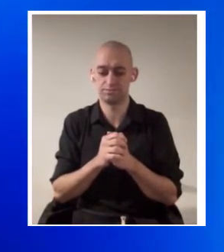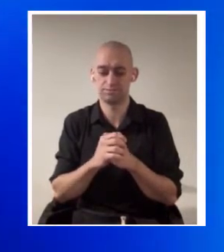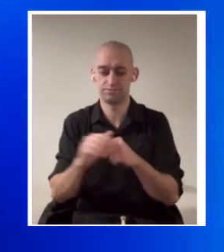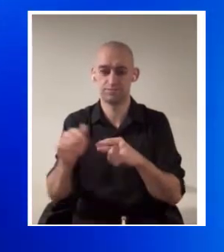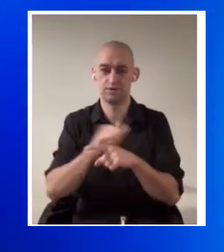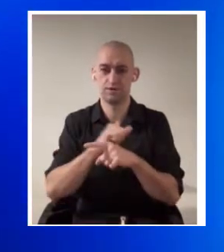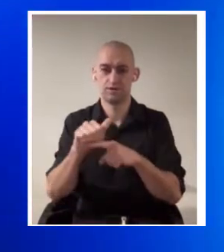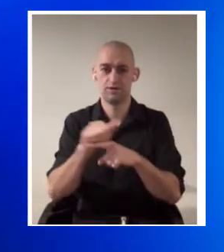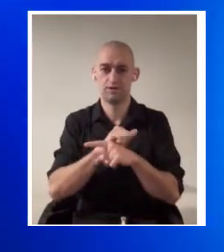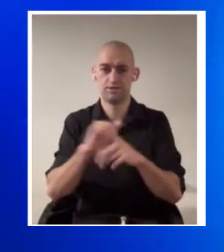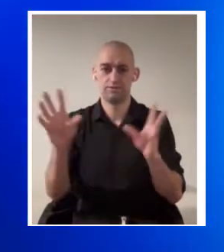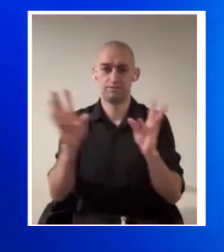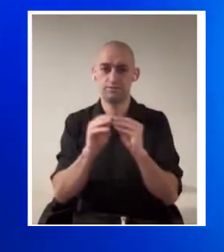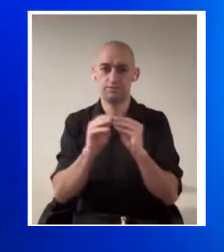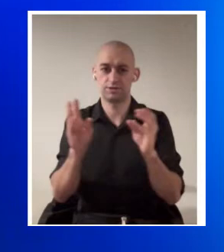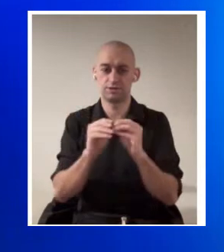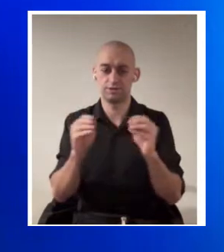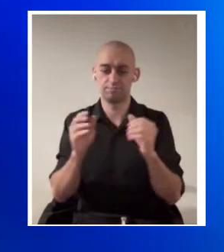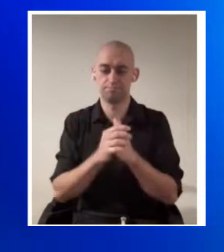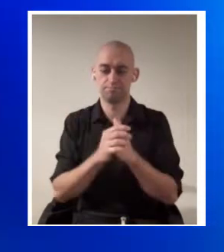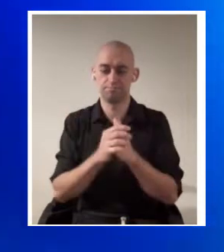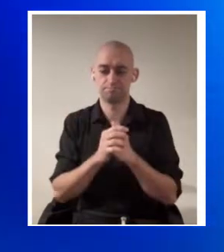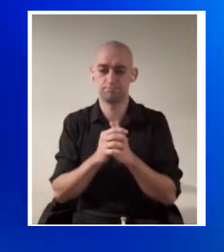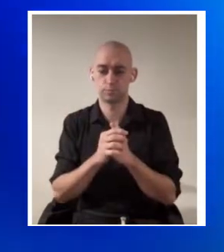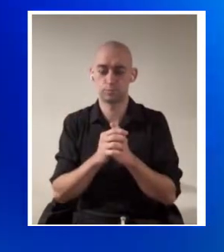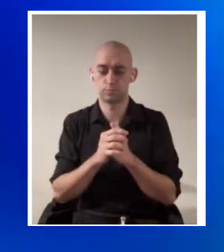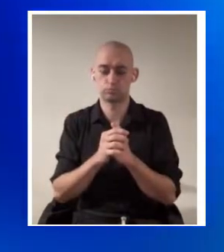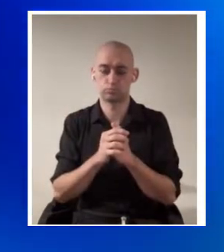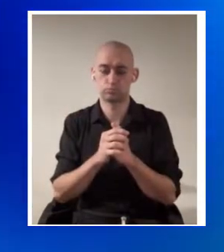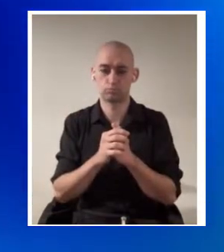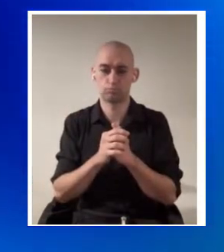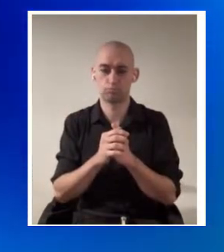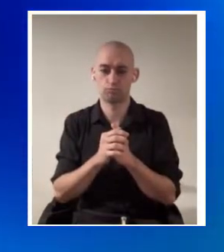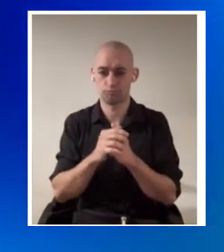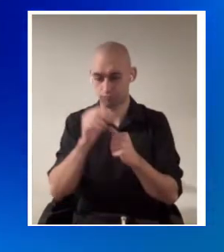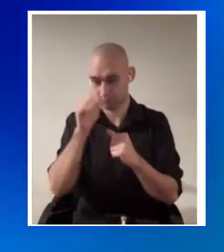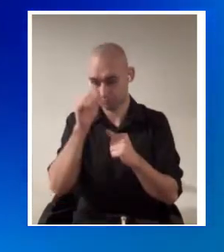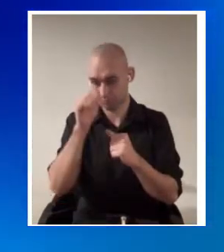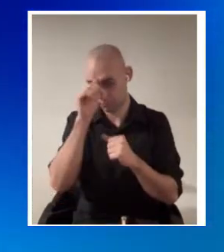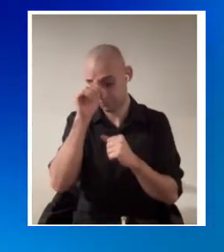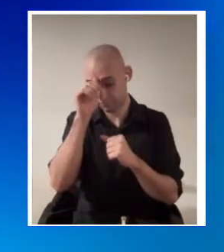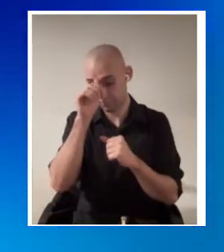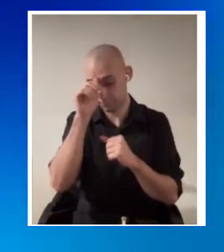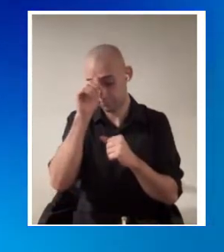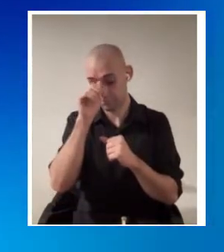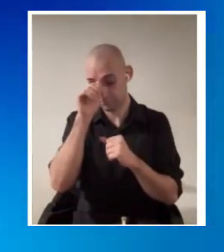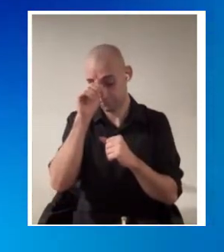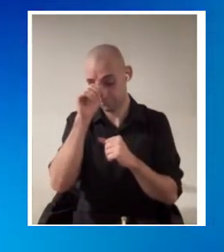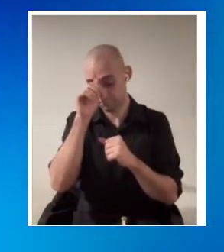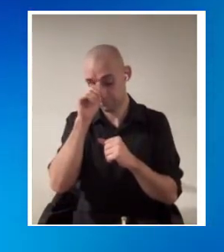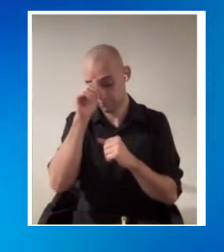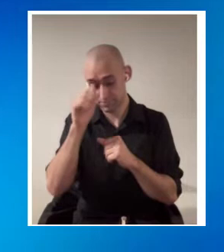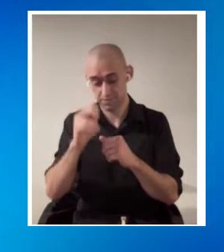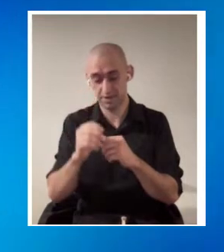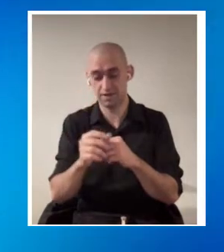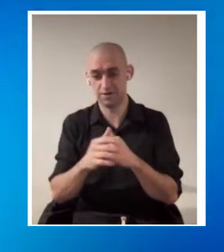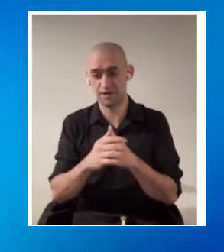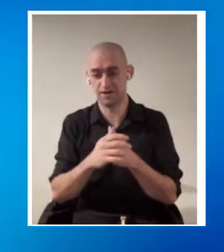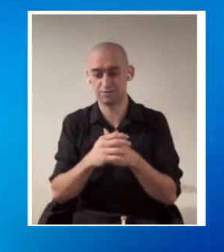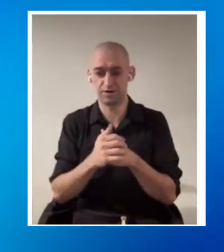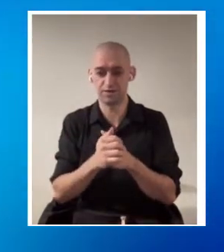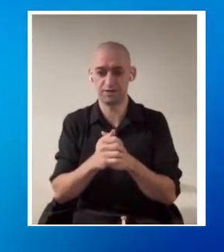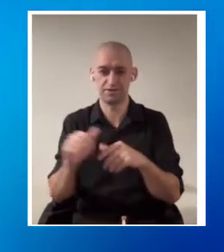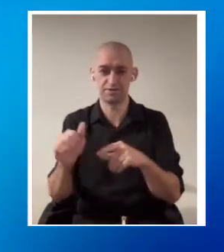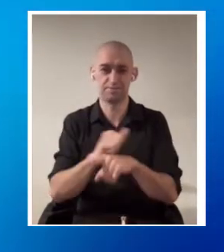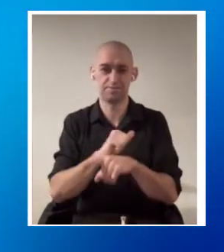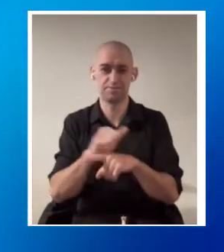at, and I'm sure already Emily's making the notations to the script. And my last request is, Callie, is there a chance that you can